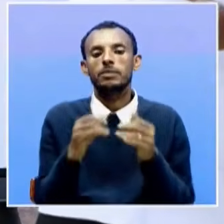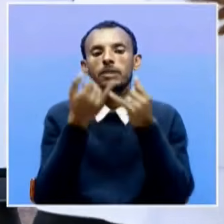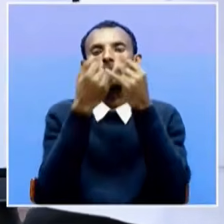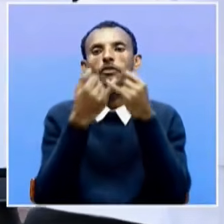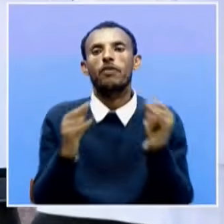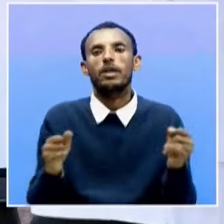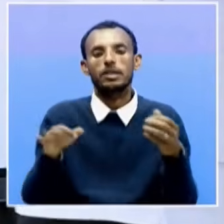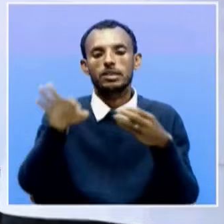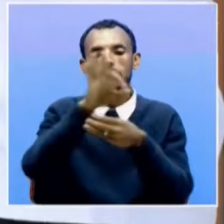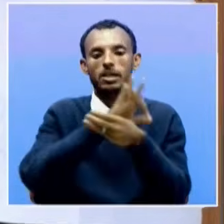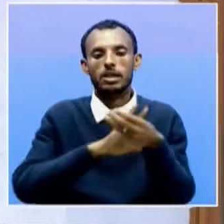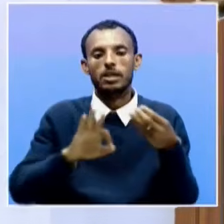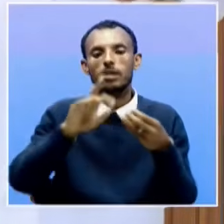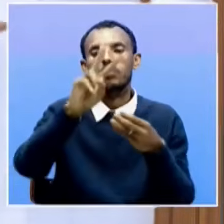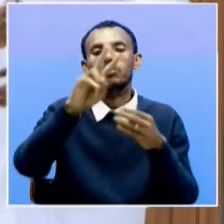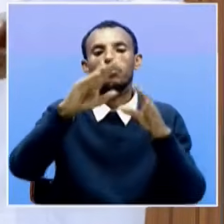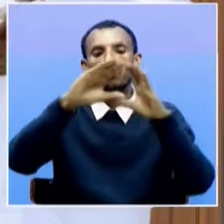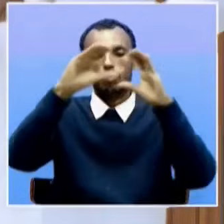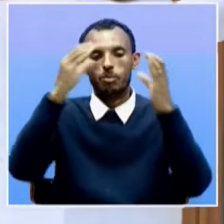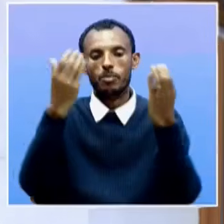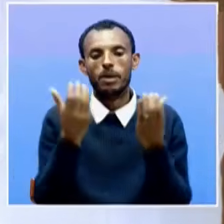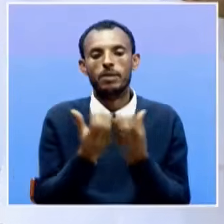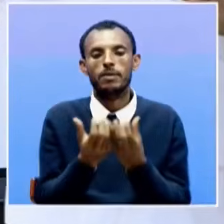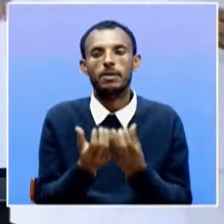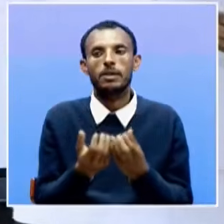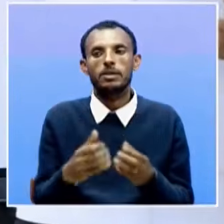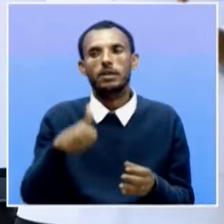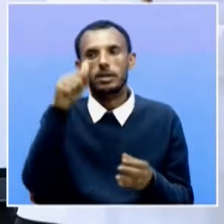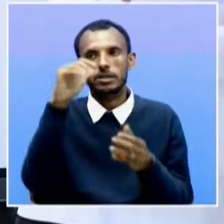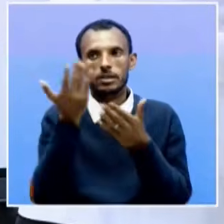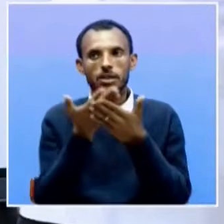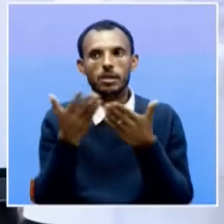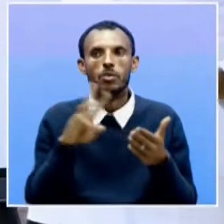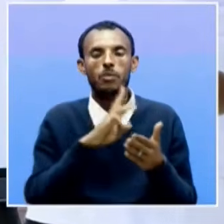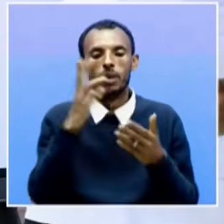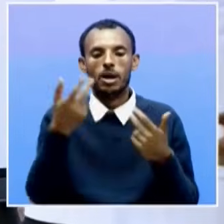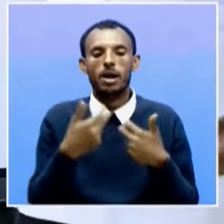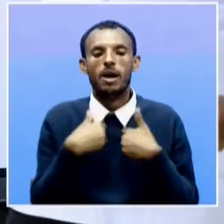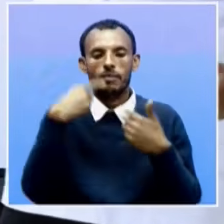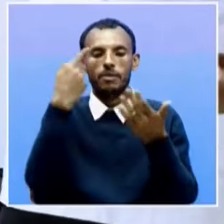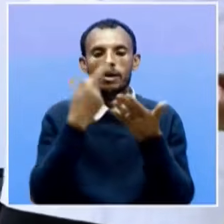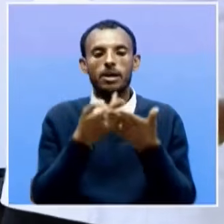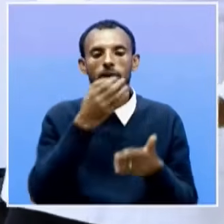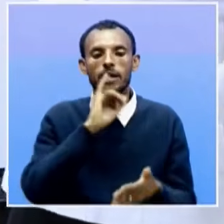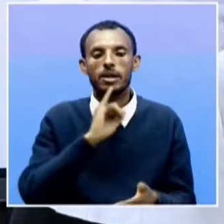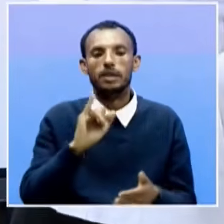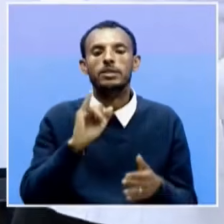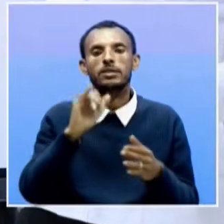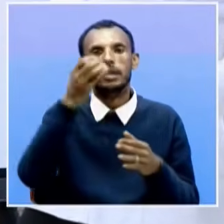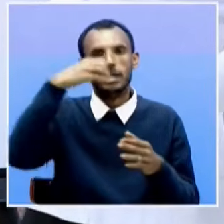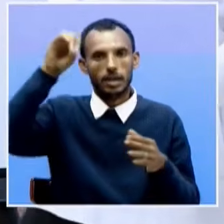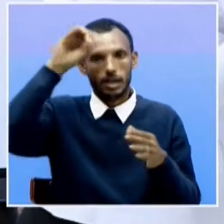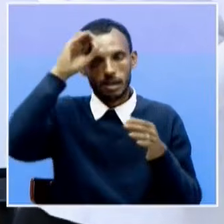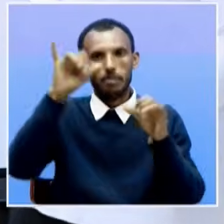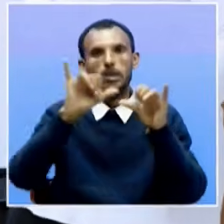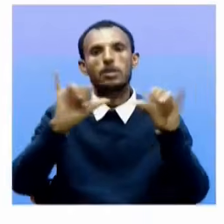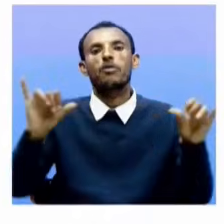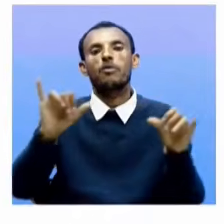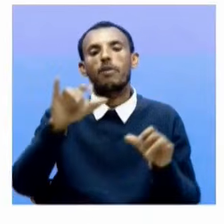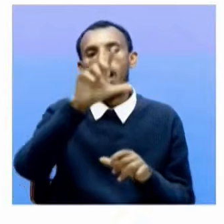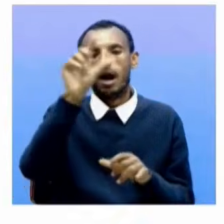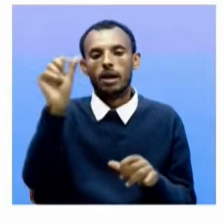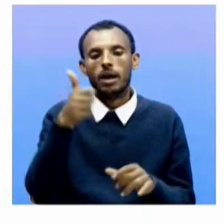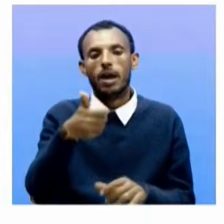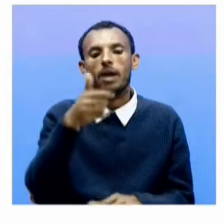divides the circle into two parts. The other thing that we have here is the degree measure of arc AC